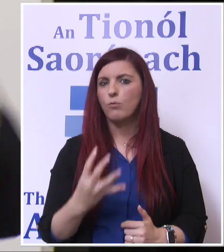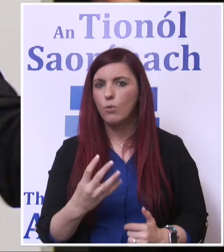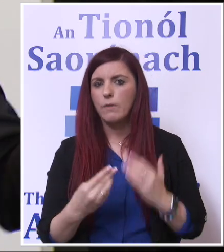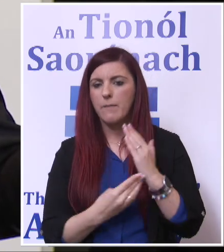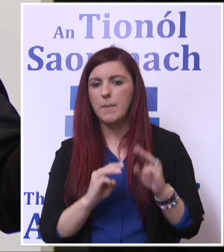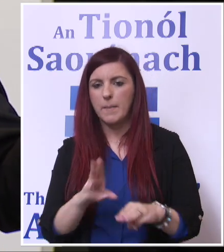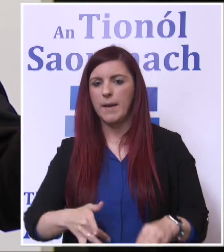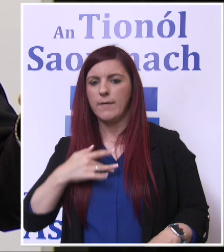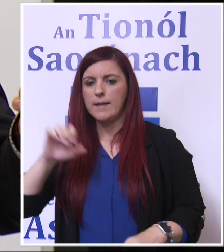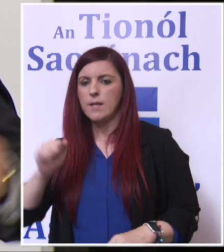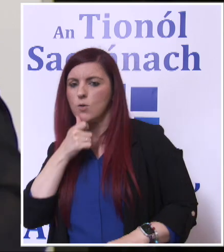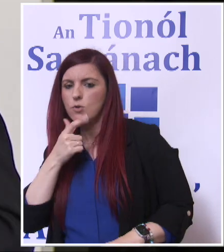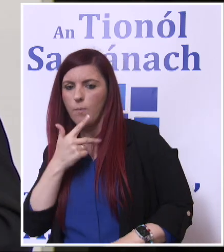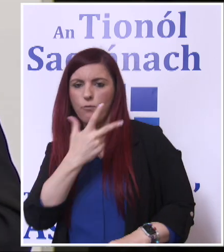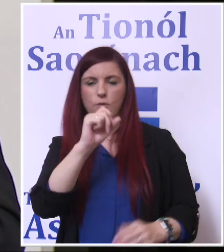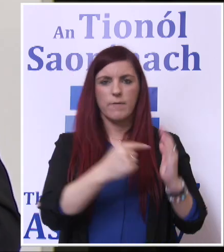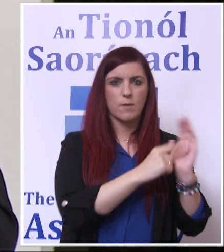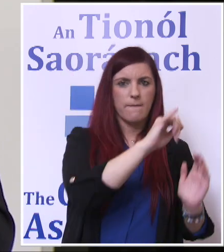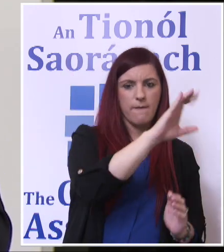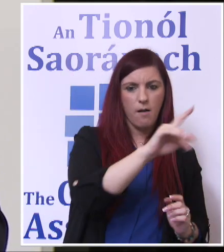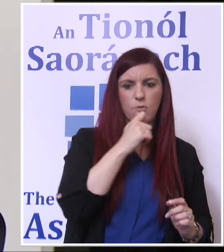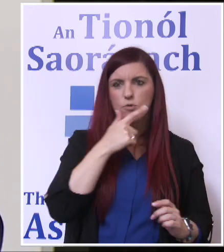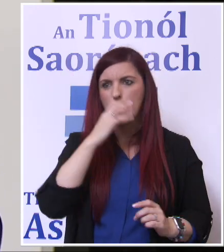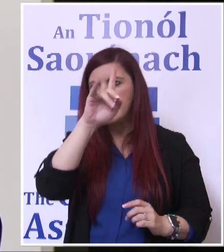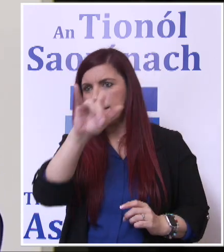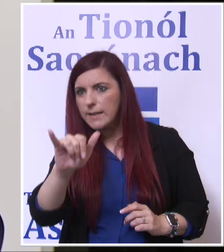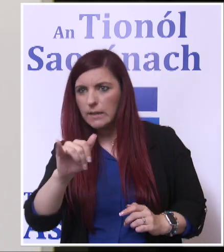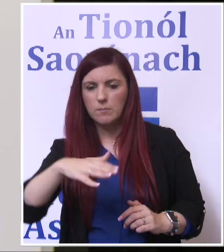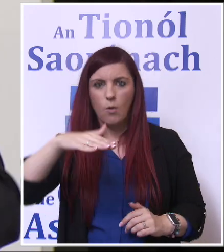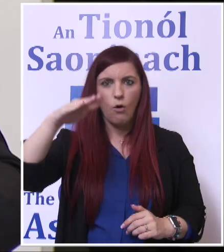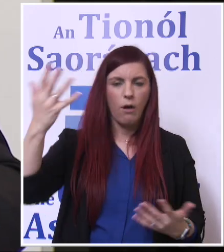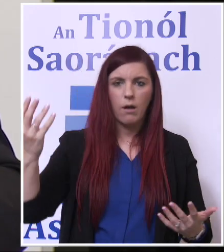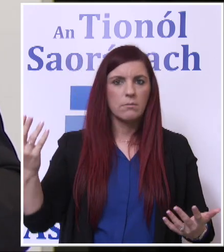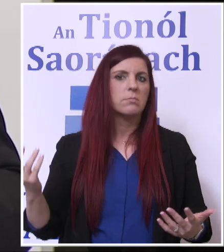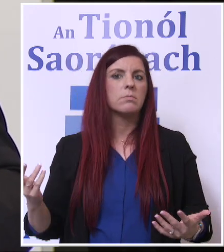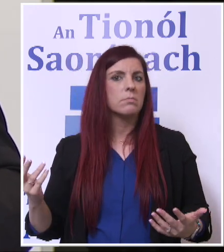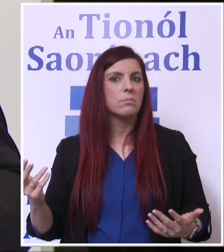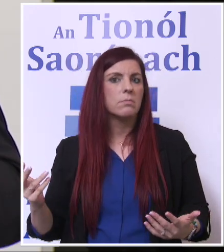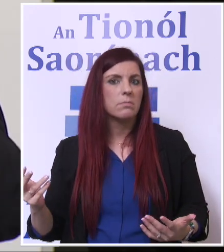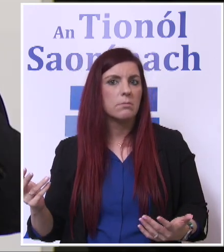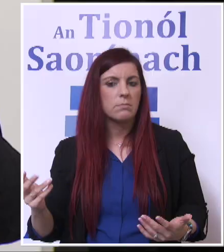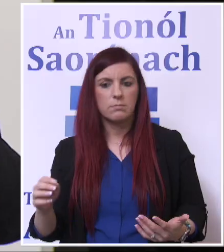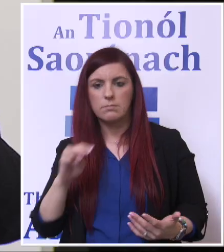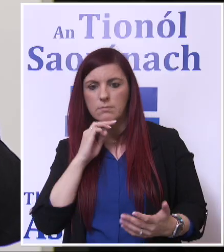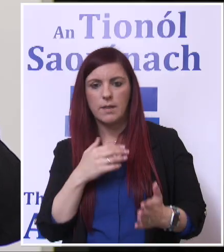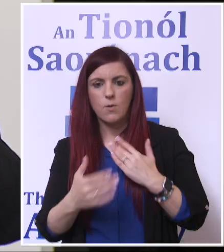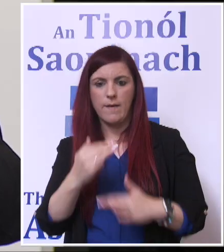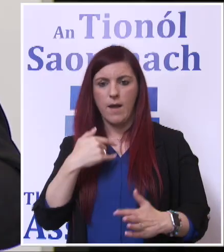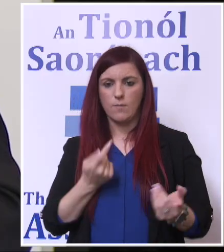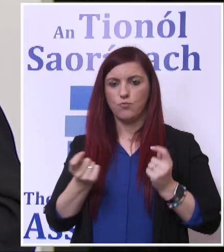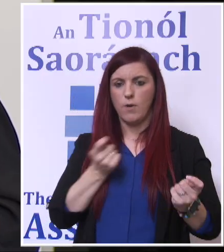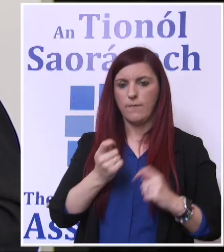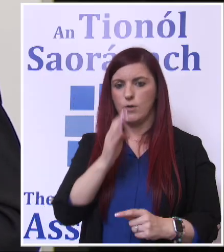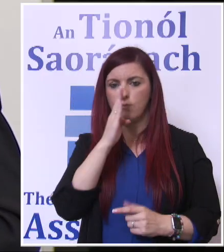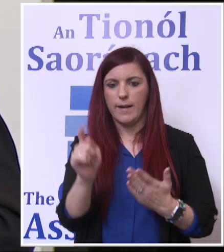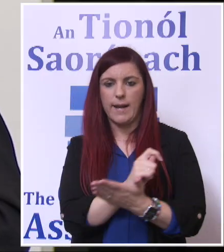Dublin, 300,000 in Fingal. Dublin City blows them out of the water. If this is going to be a numbers game, and I'm running for directly elected mayor and I